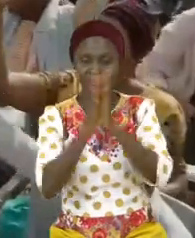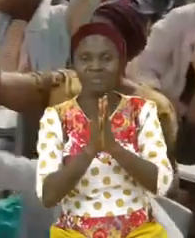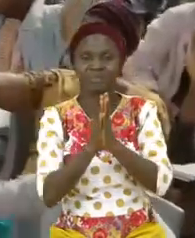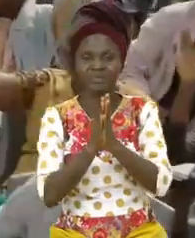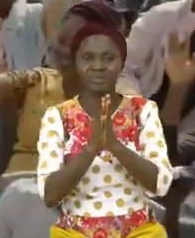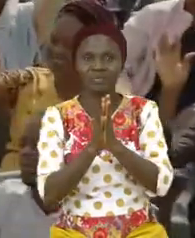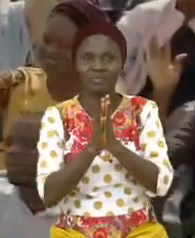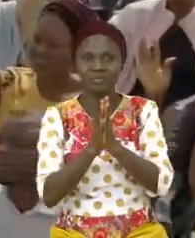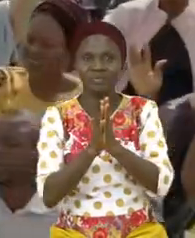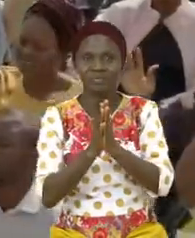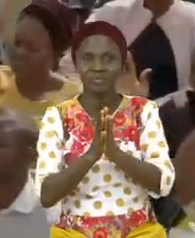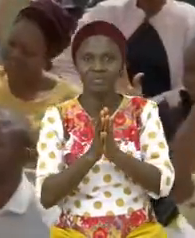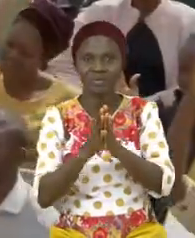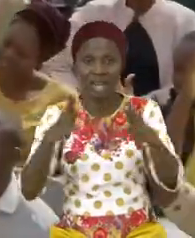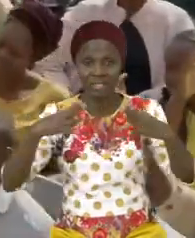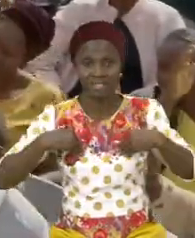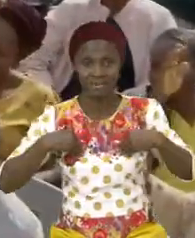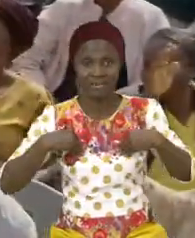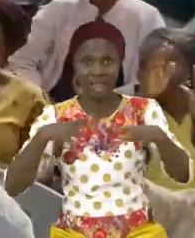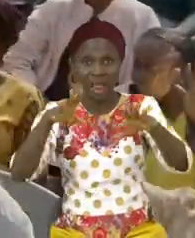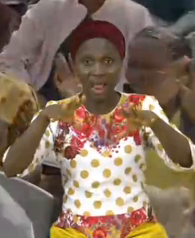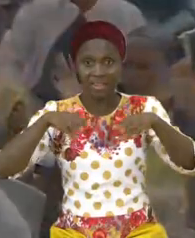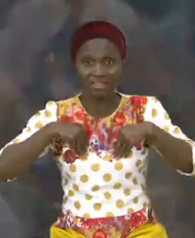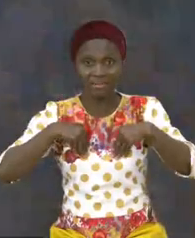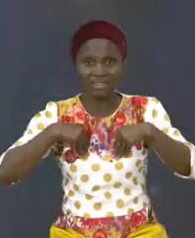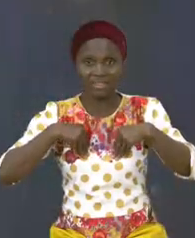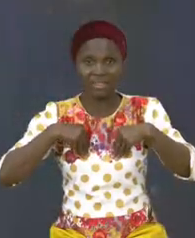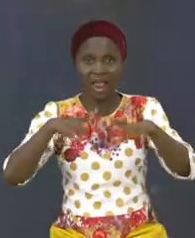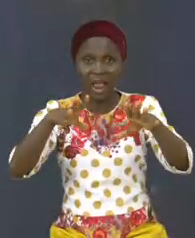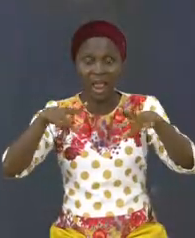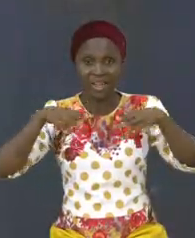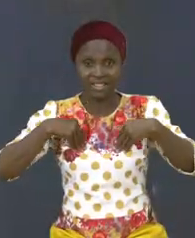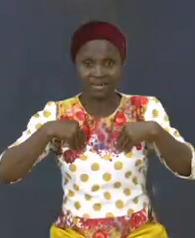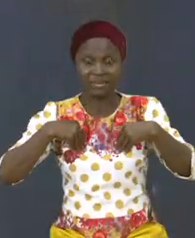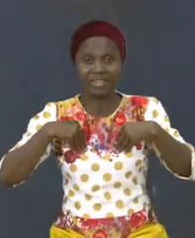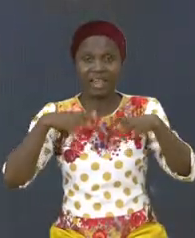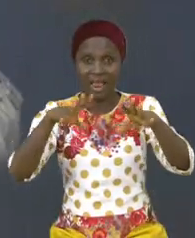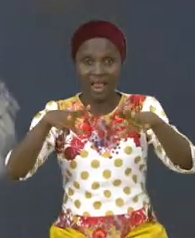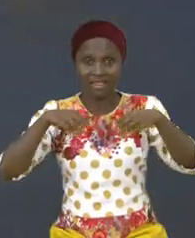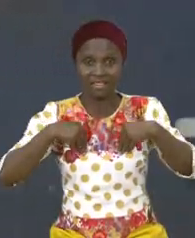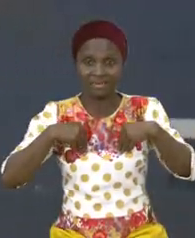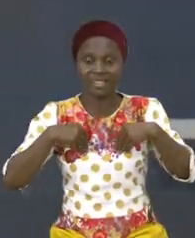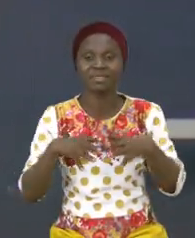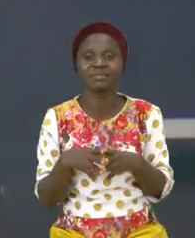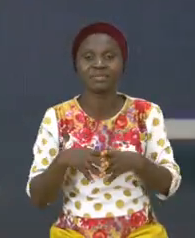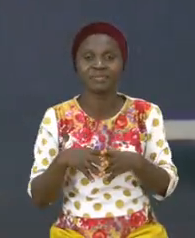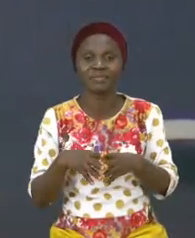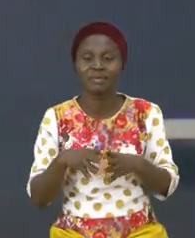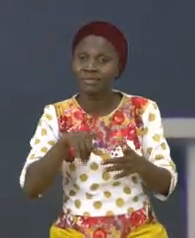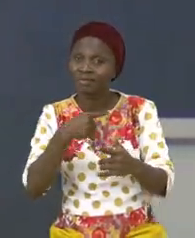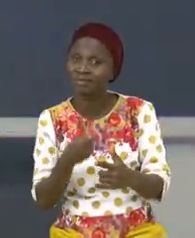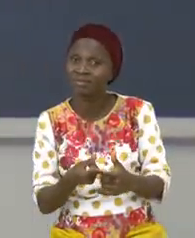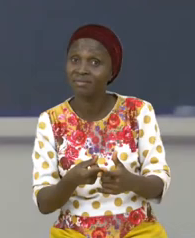Amen. Accepted. Amen. Accepted. Amen. Accepted. And then